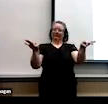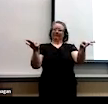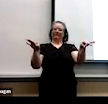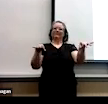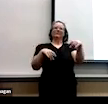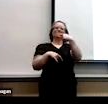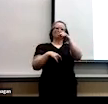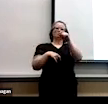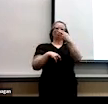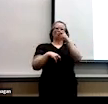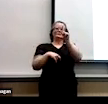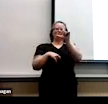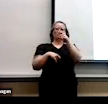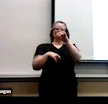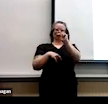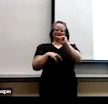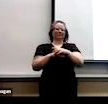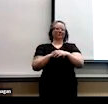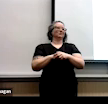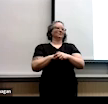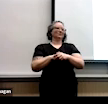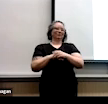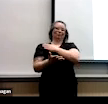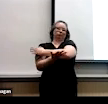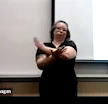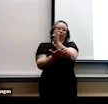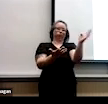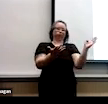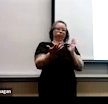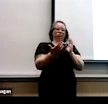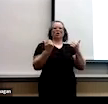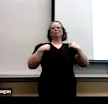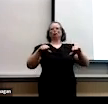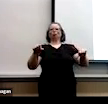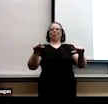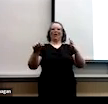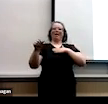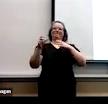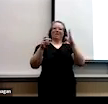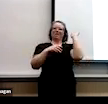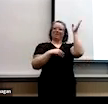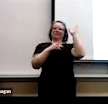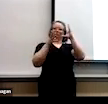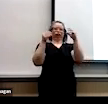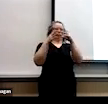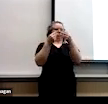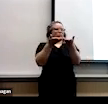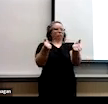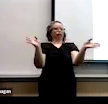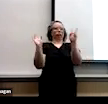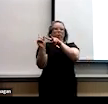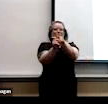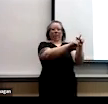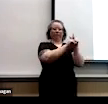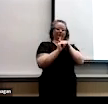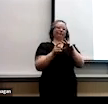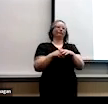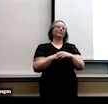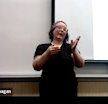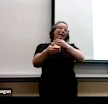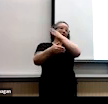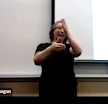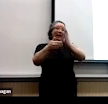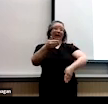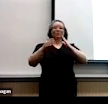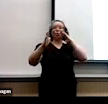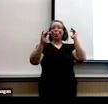comments to be fairly broad that way as well. Our objective, so by the end of this session, I'm hoping that our participants will be able to describe some of